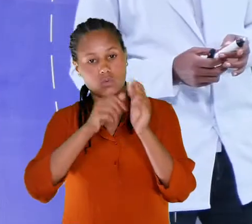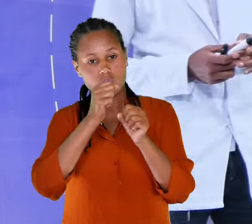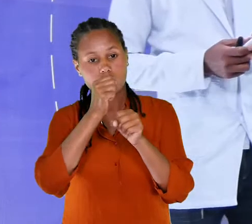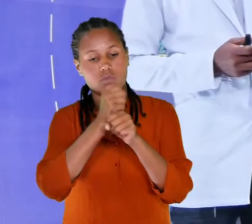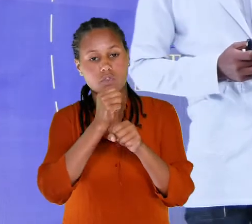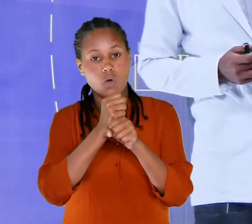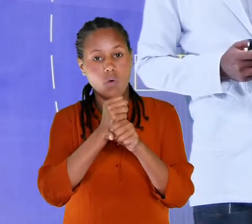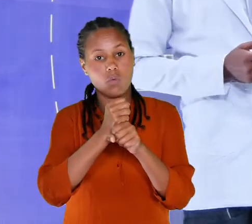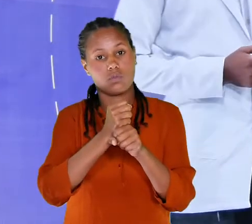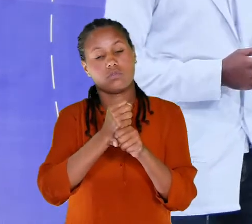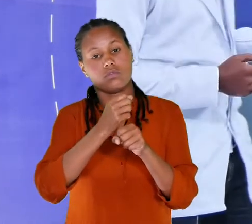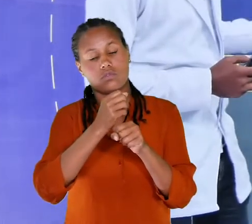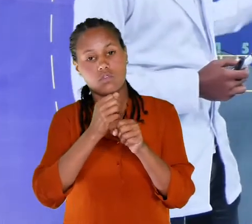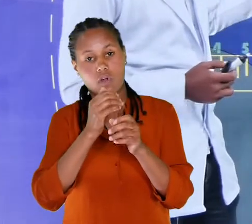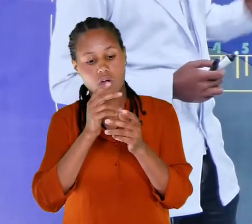All right,